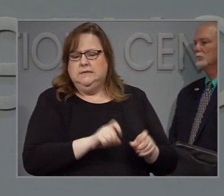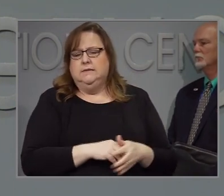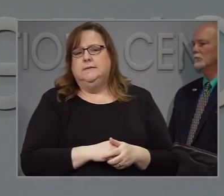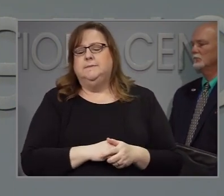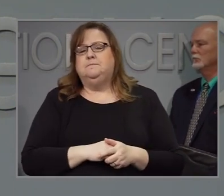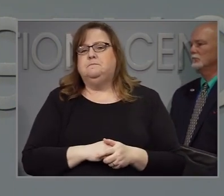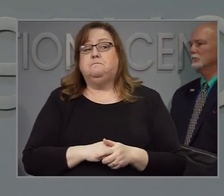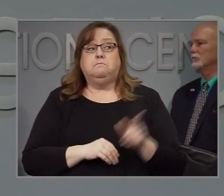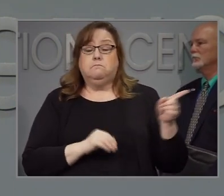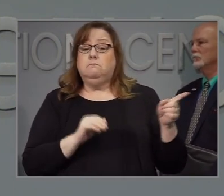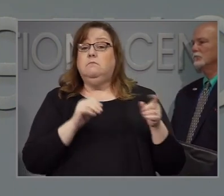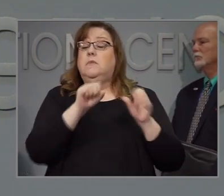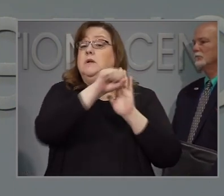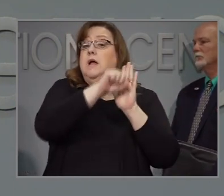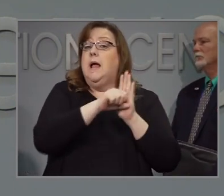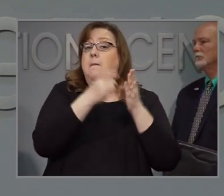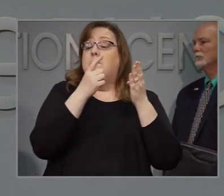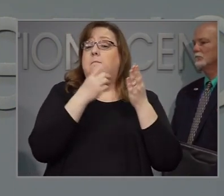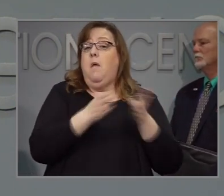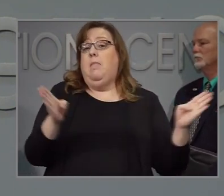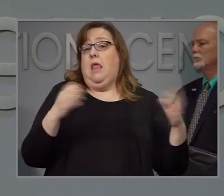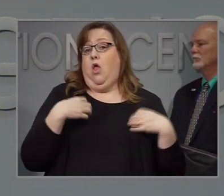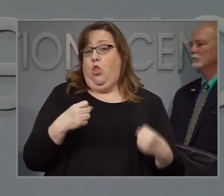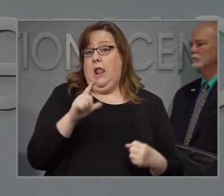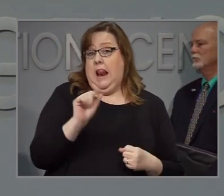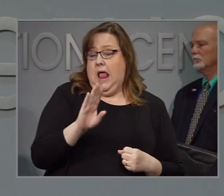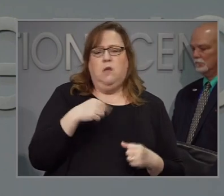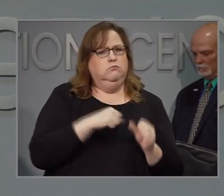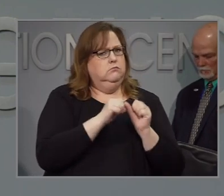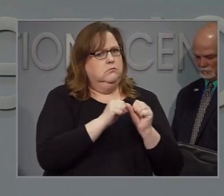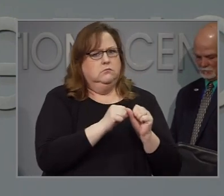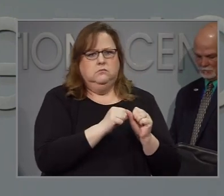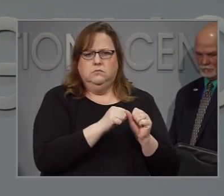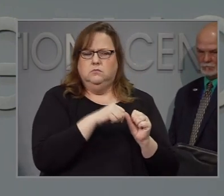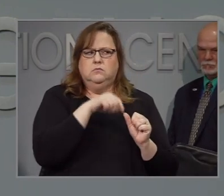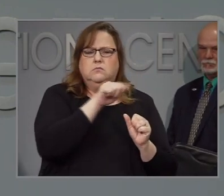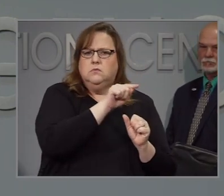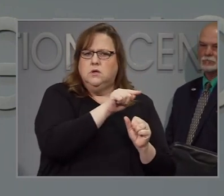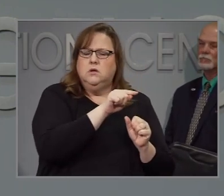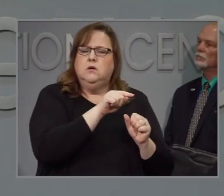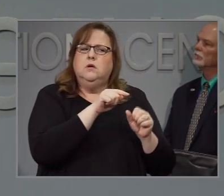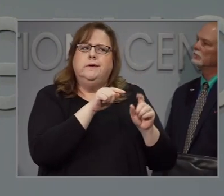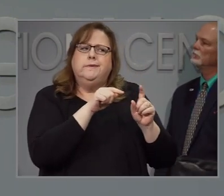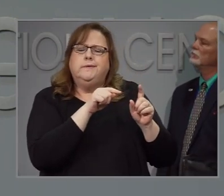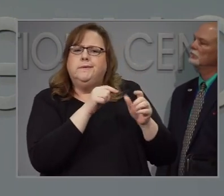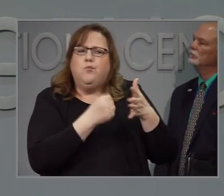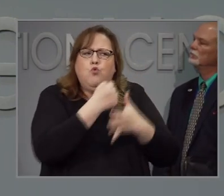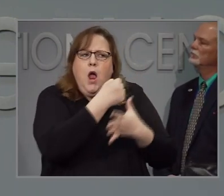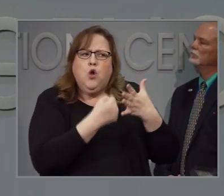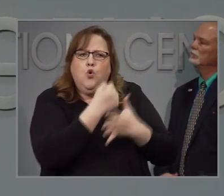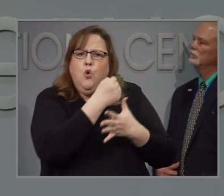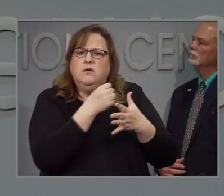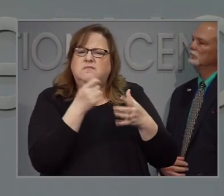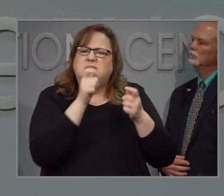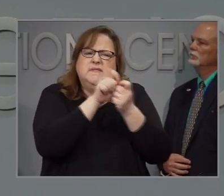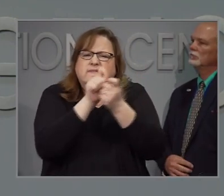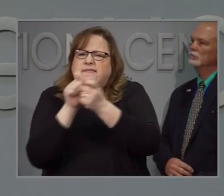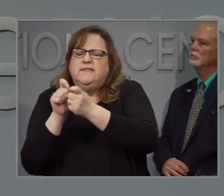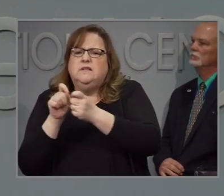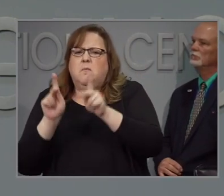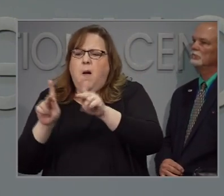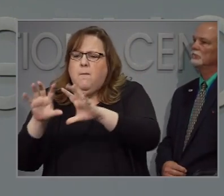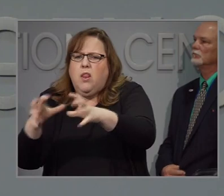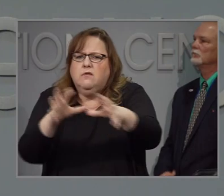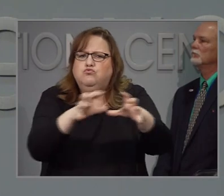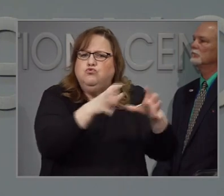lab, our state public health lab, to prioritize certain populations. We